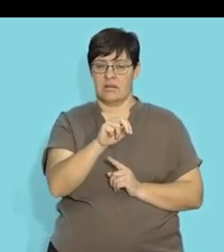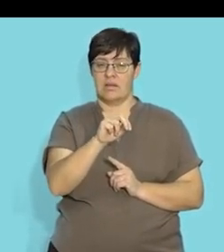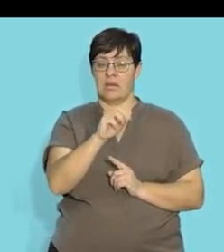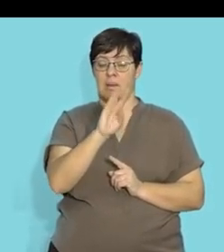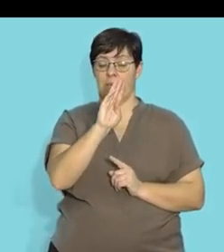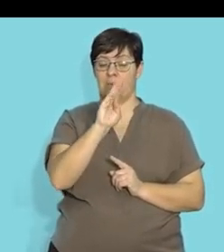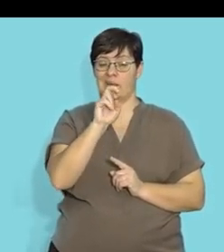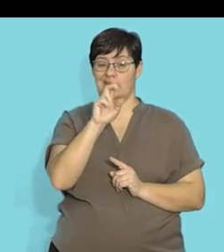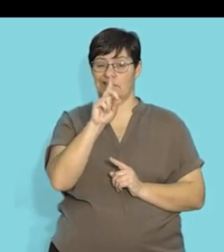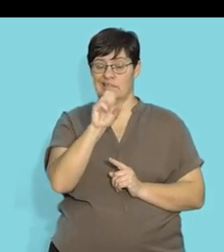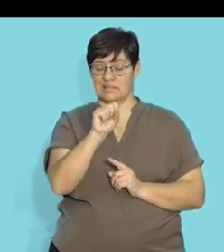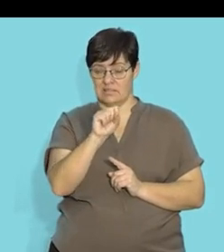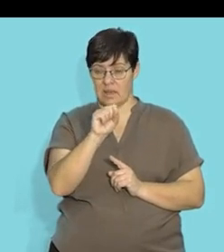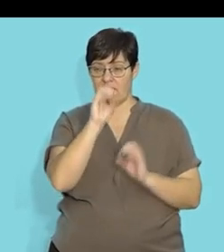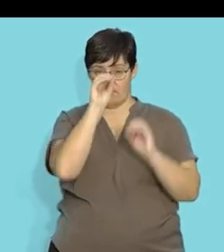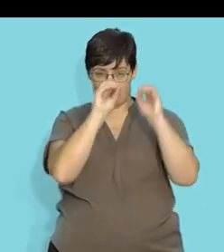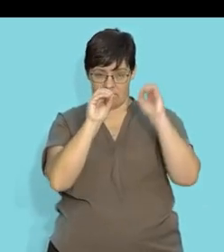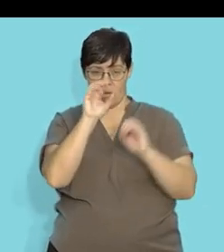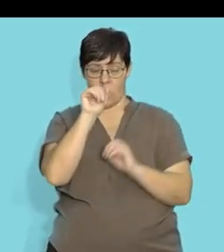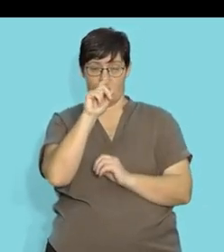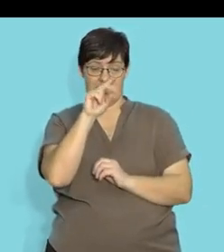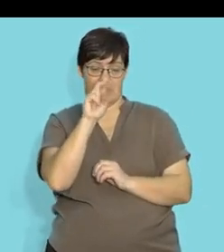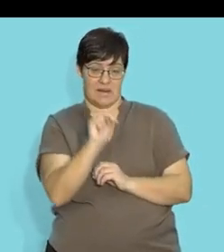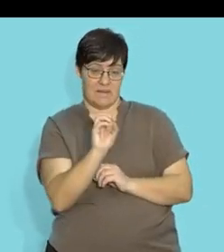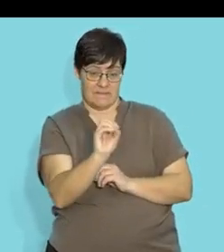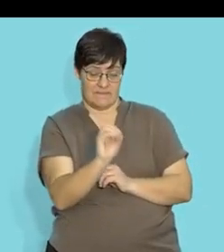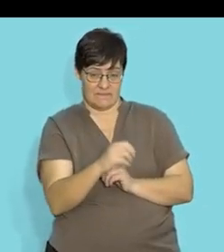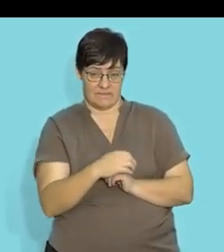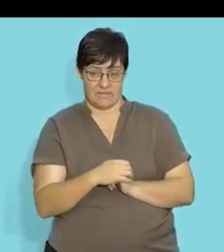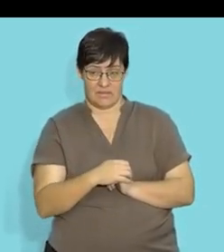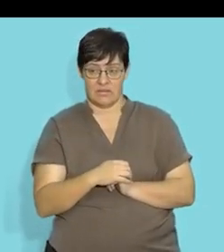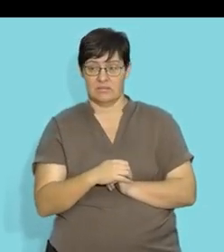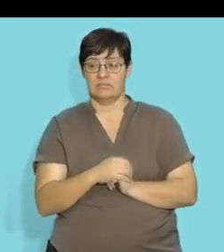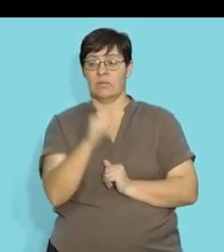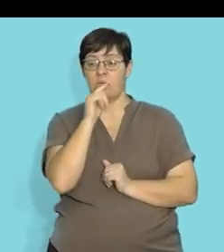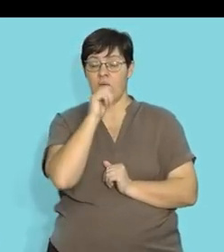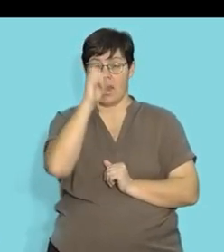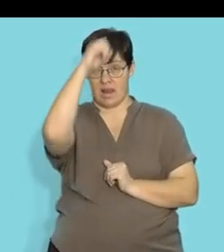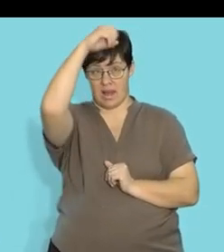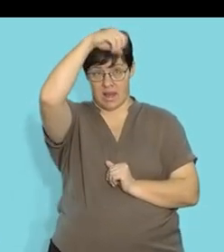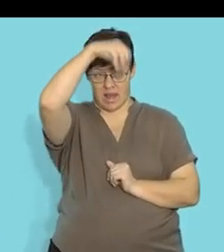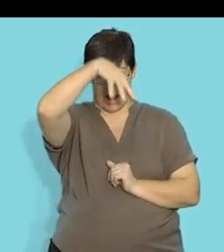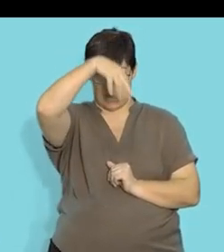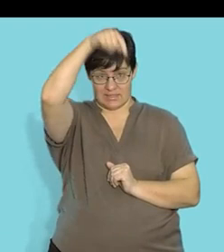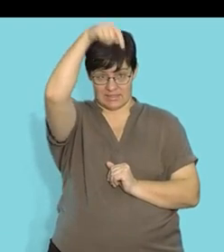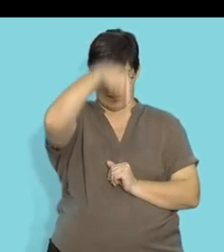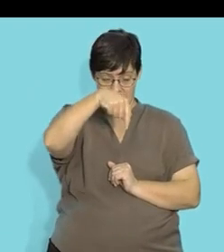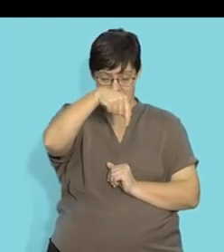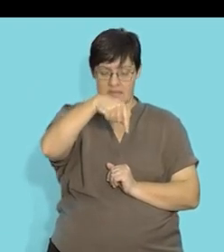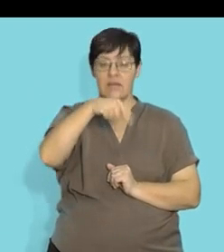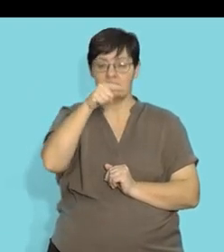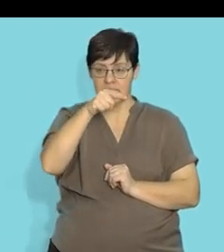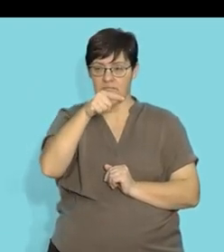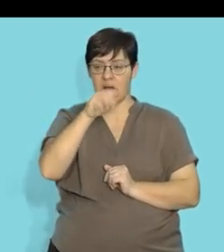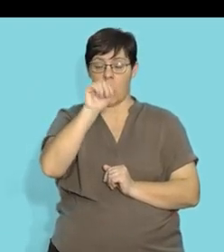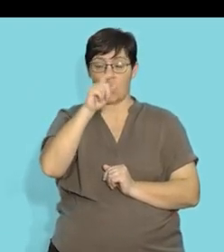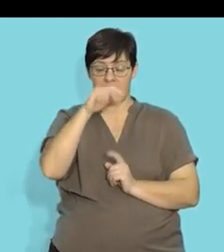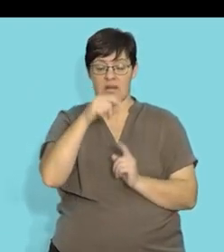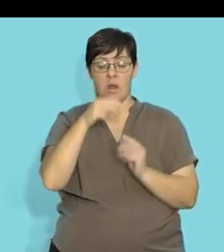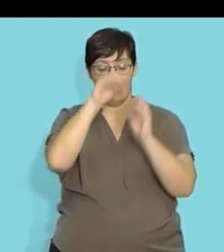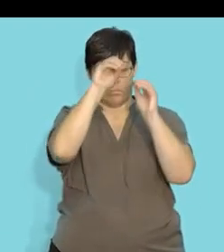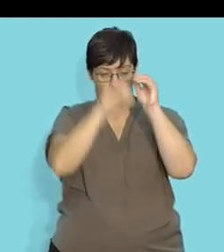that are produced around that area. Due to the light stimulus being from the vertical position, the auxins